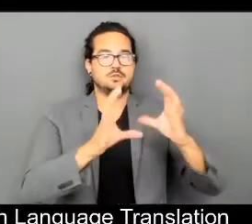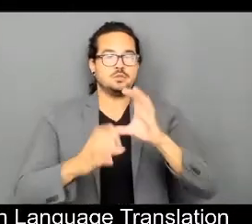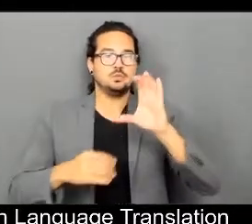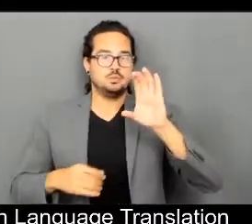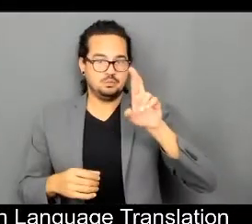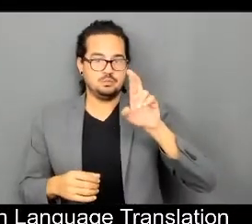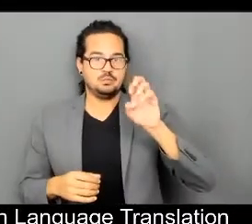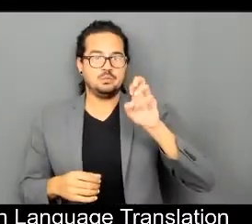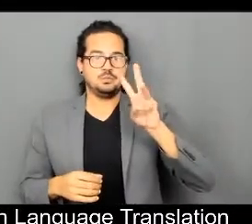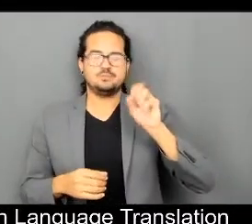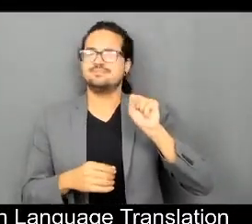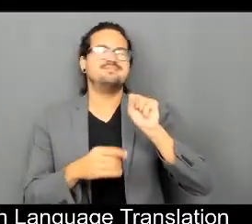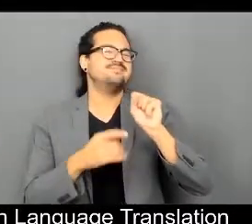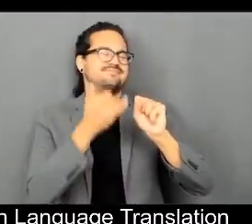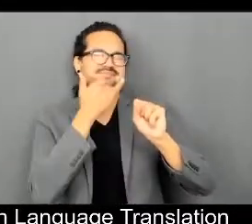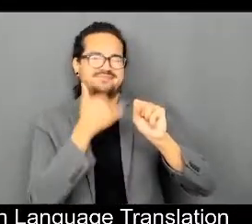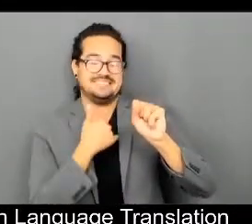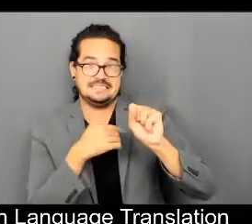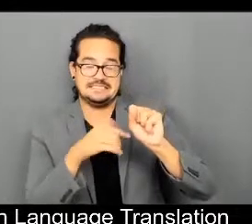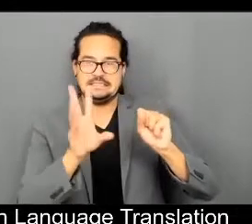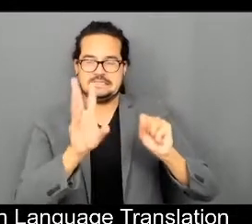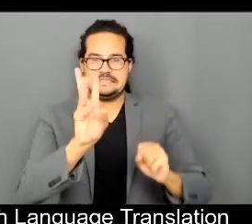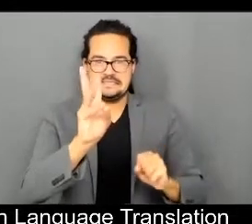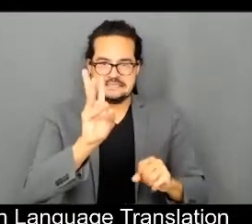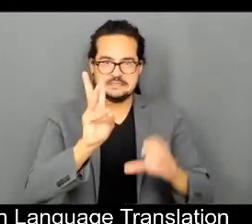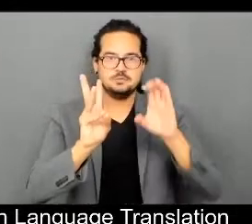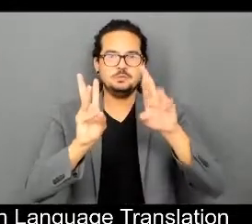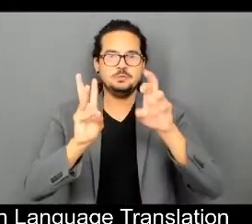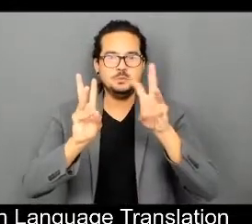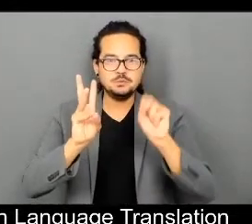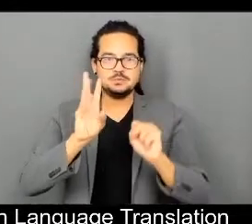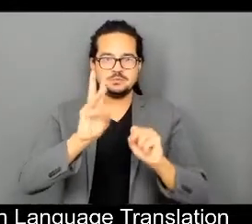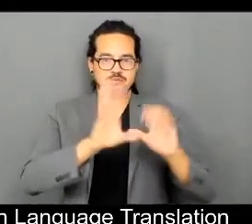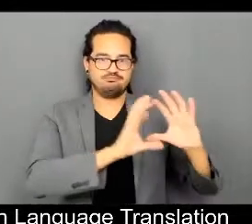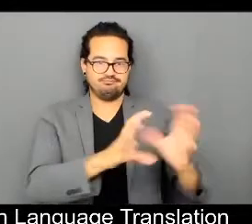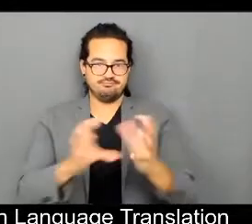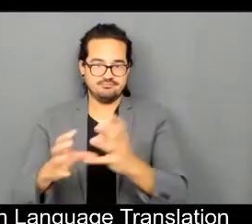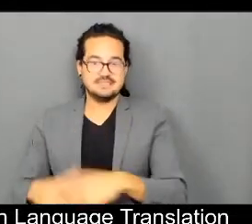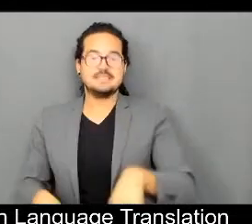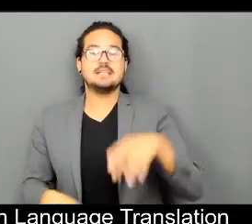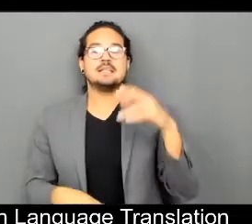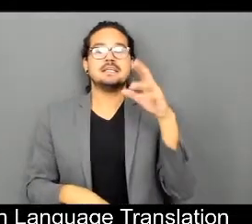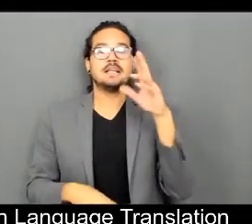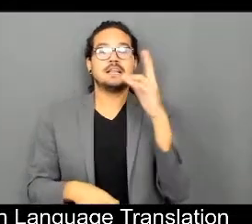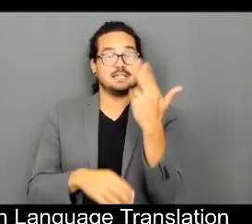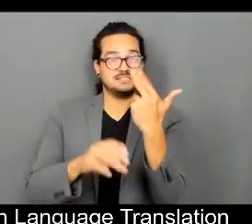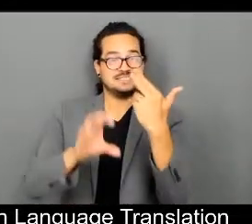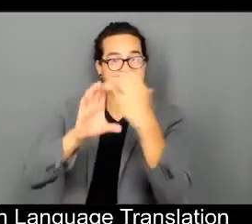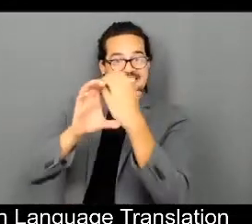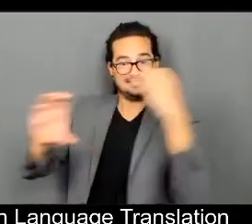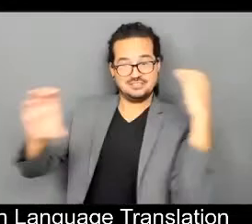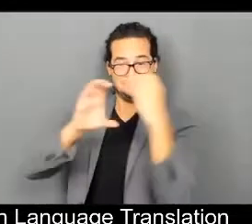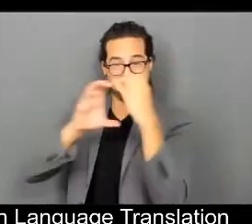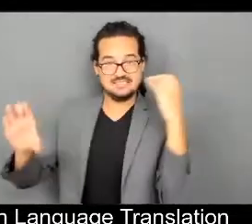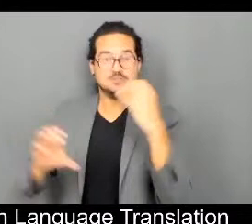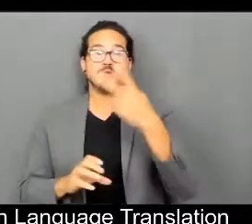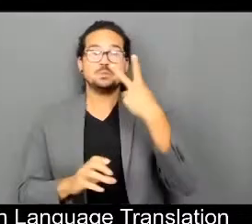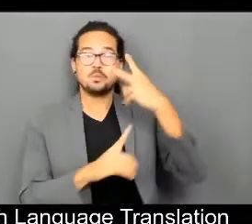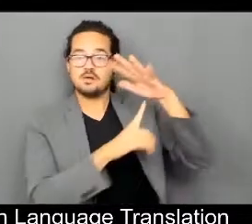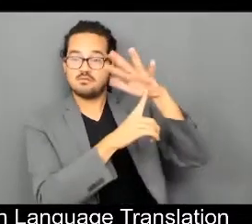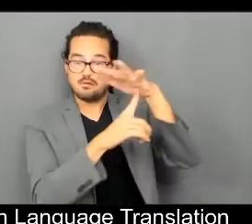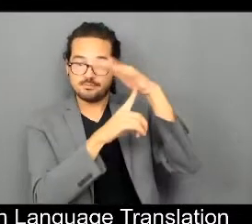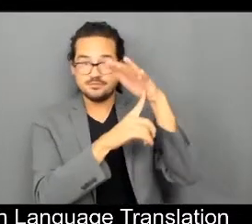6 crews, 13 engines, 2 helicopters are available to us. We have 1 masticator and 3 water